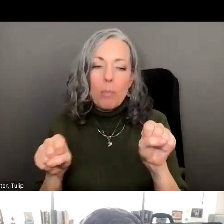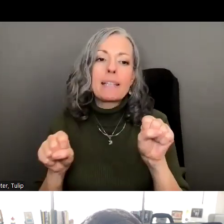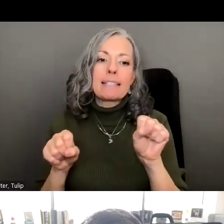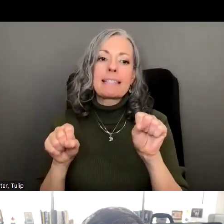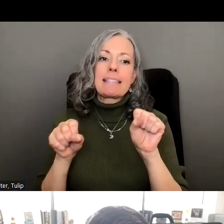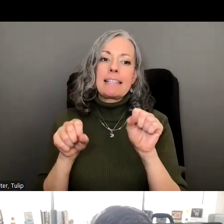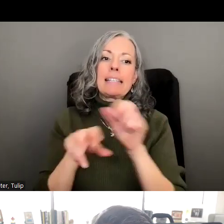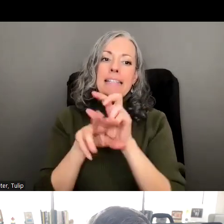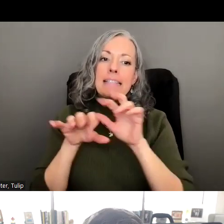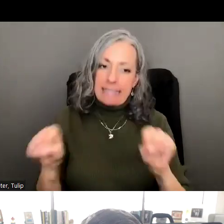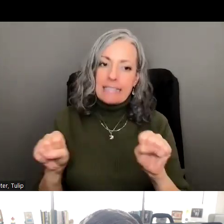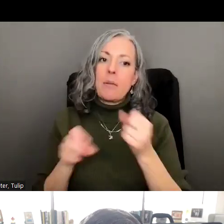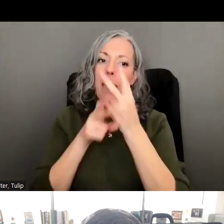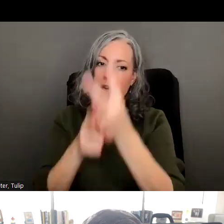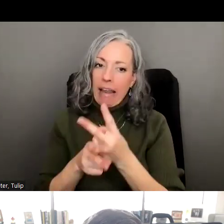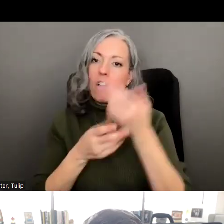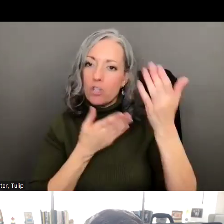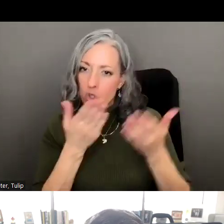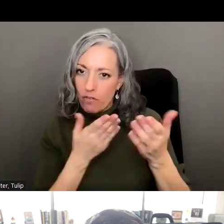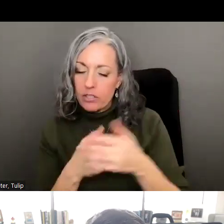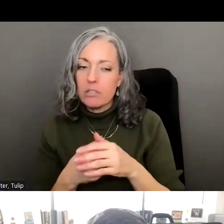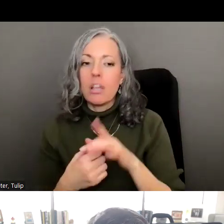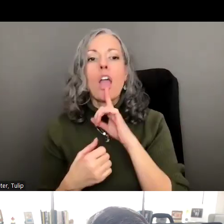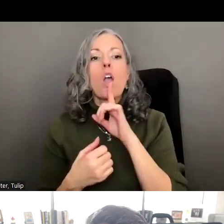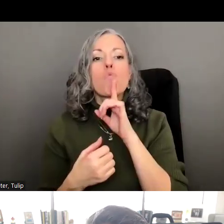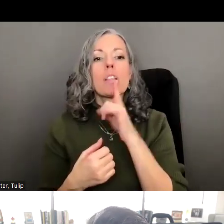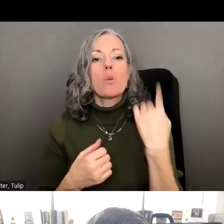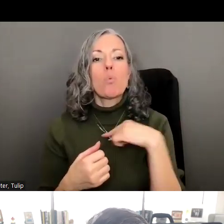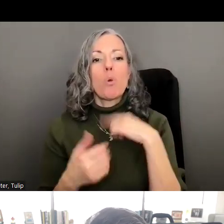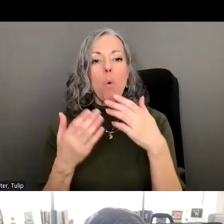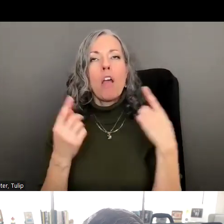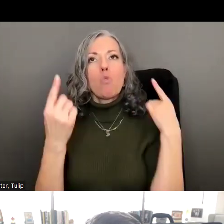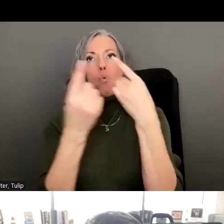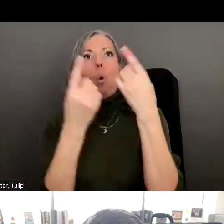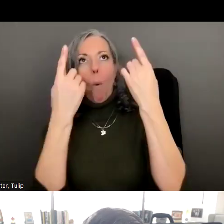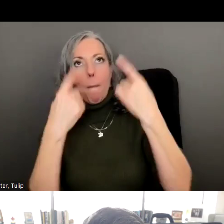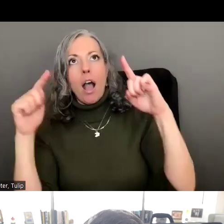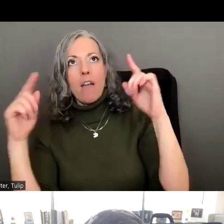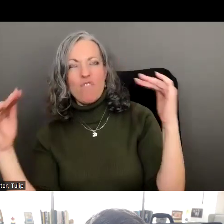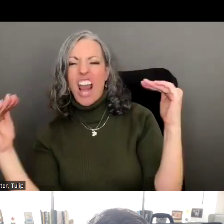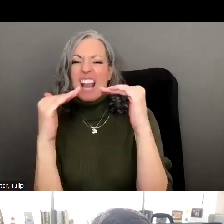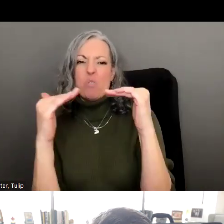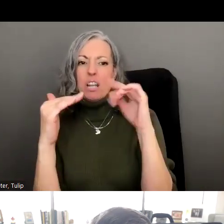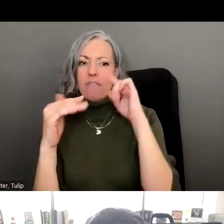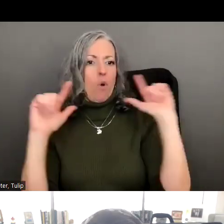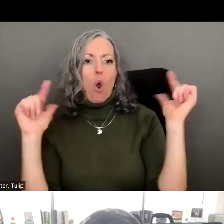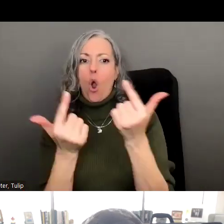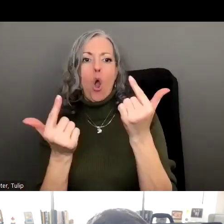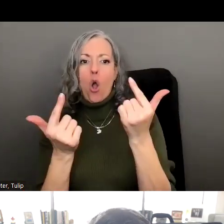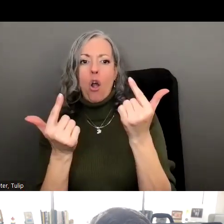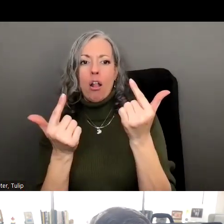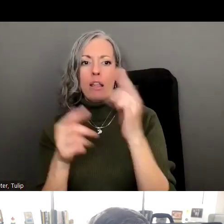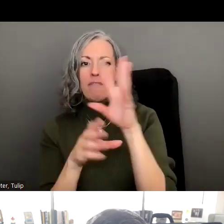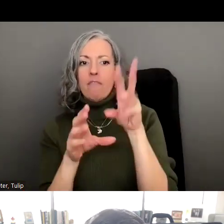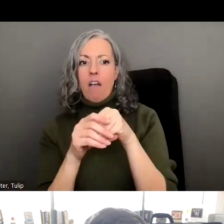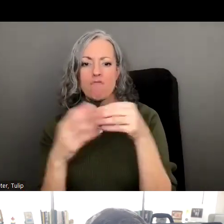and services. And most importantly, that achieves the administration's goals of equity. Equity for all who are served, no matter where they